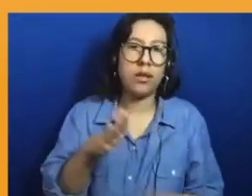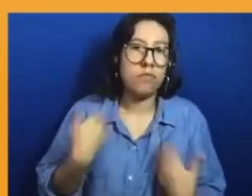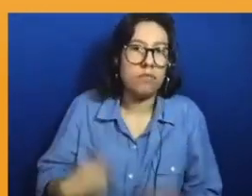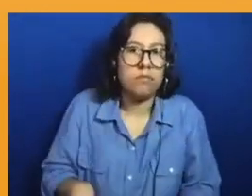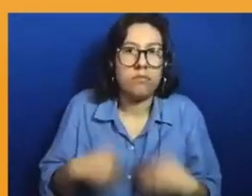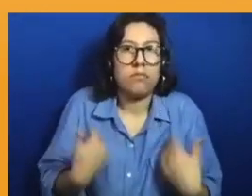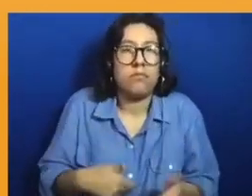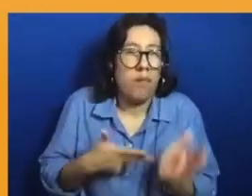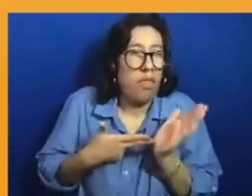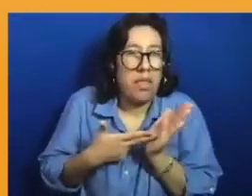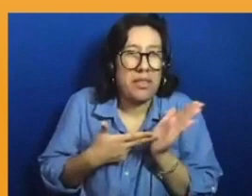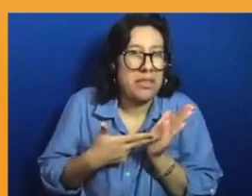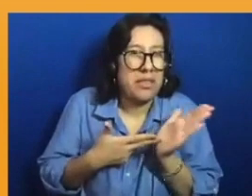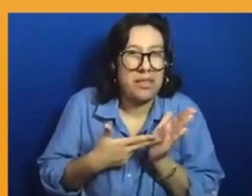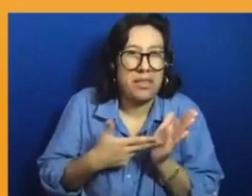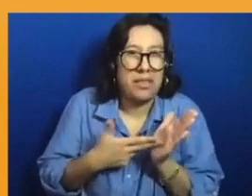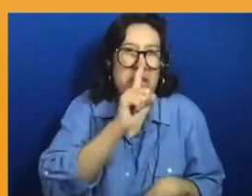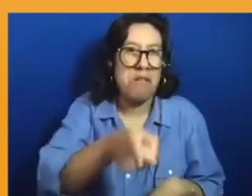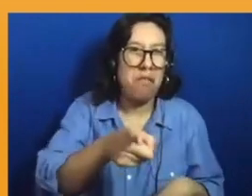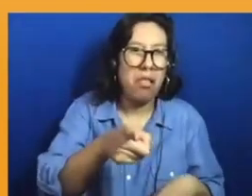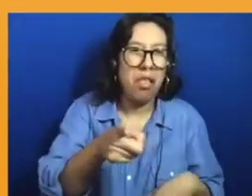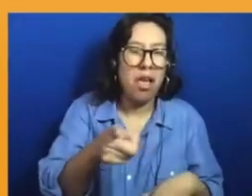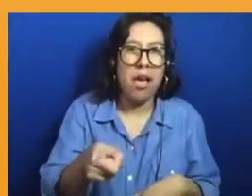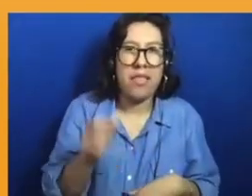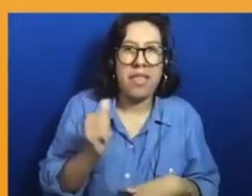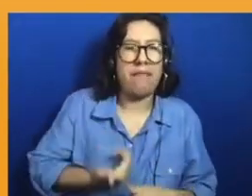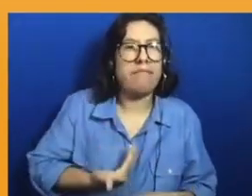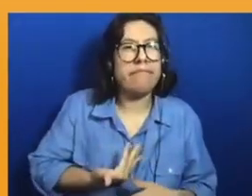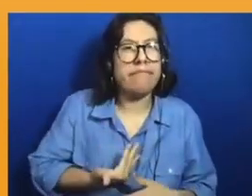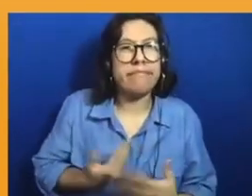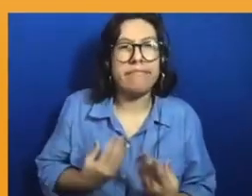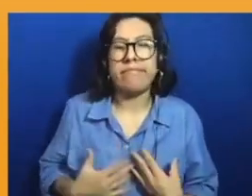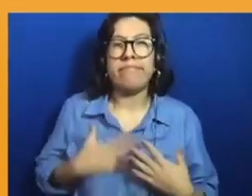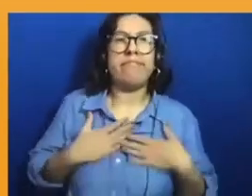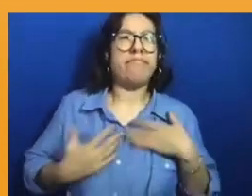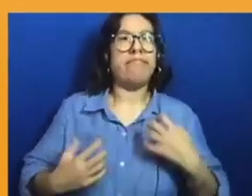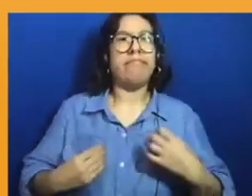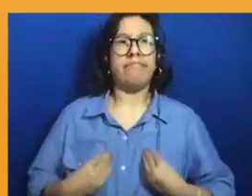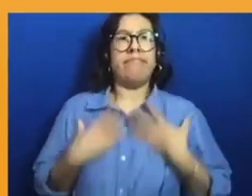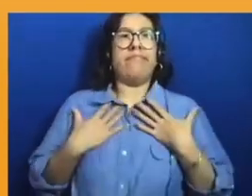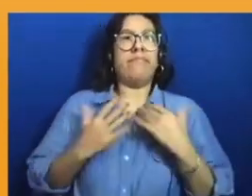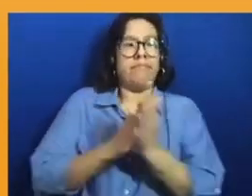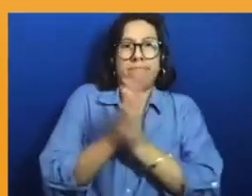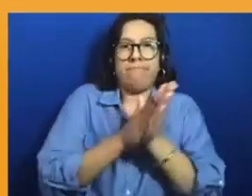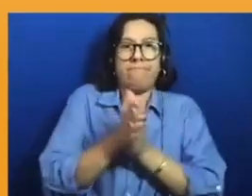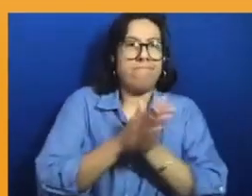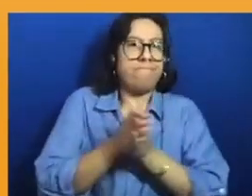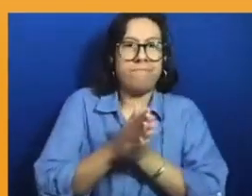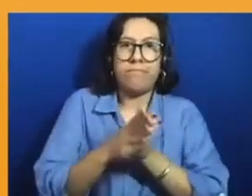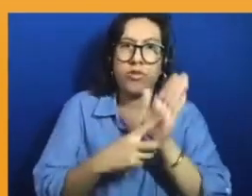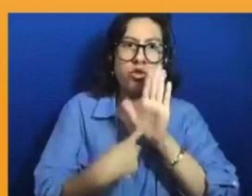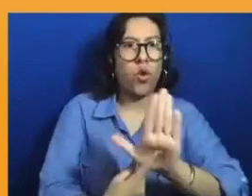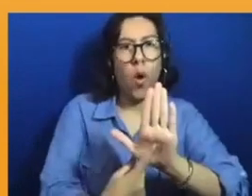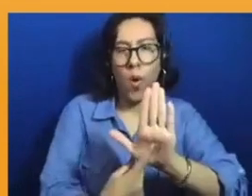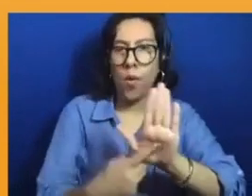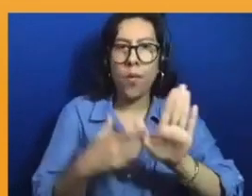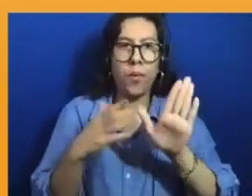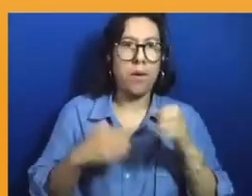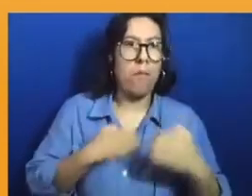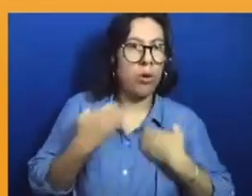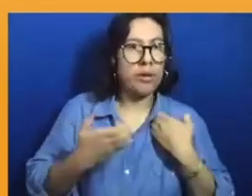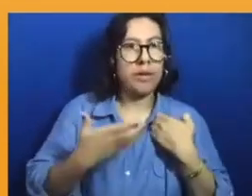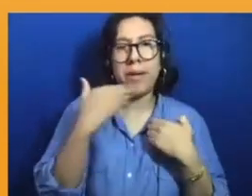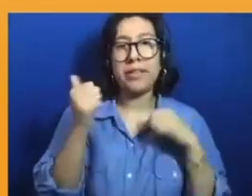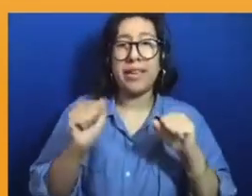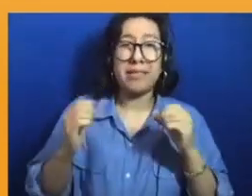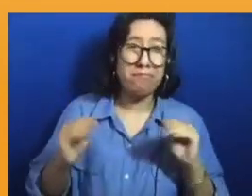know, authentic, and a burning fire in you to, know, emote to the best of your ability and to